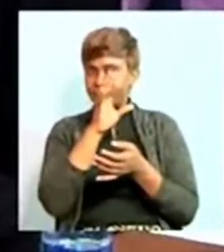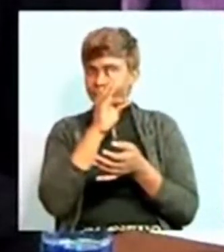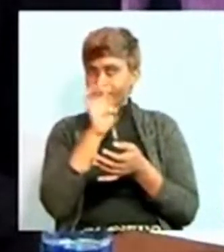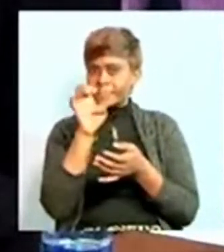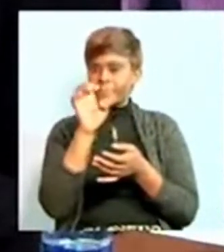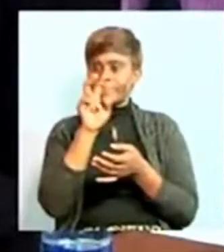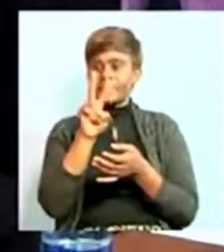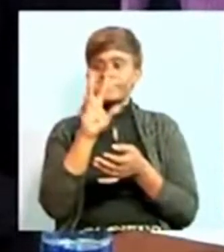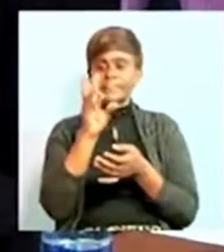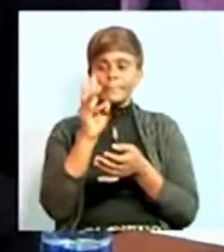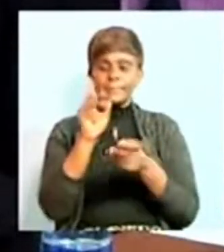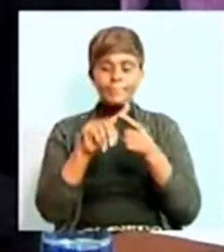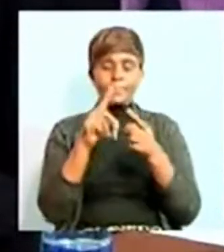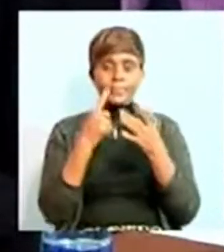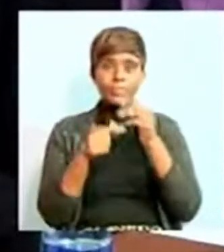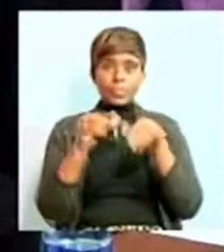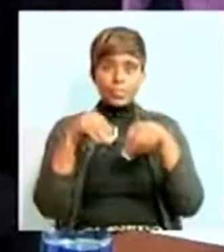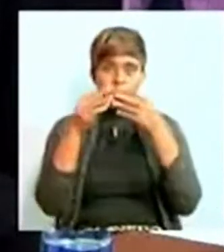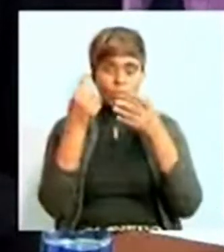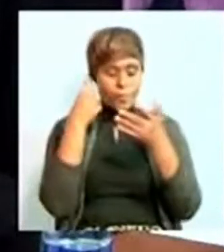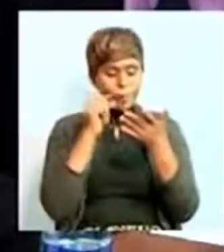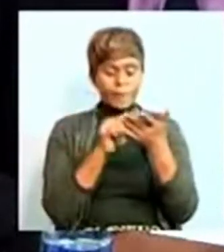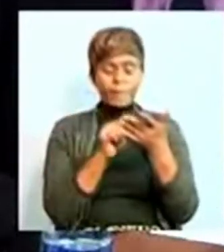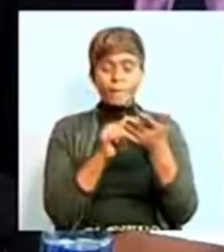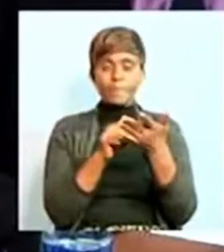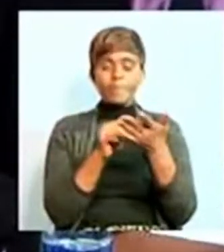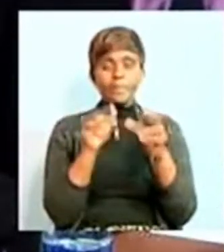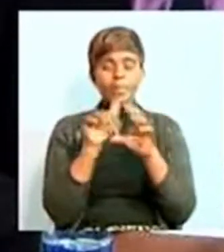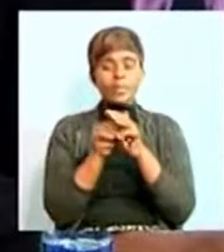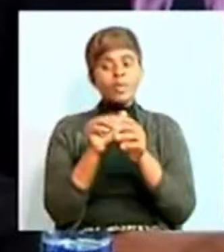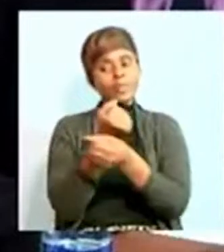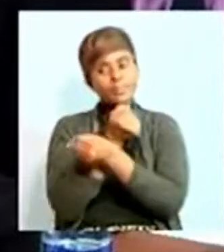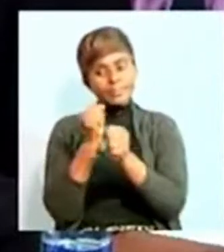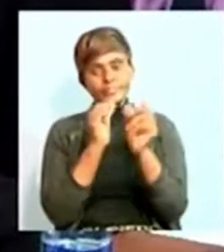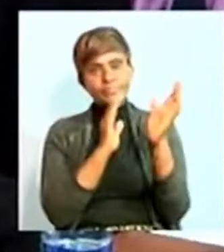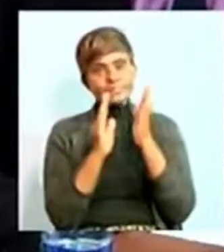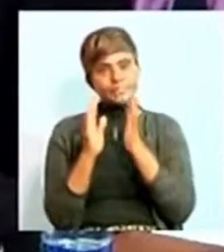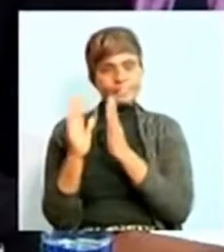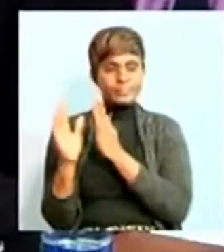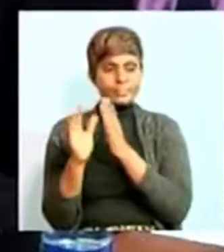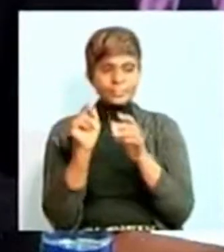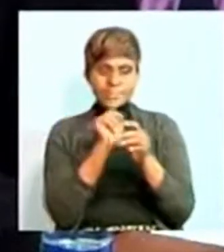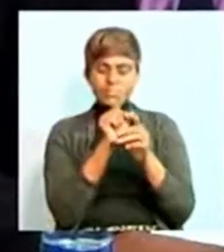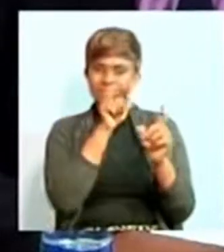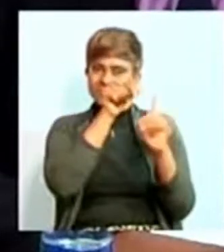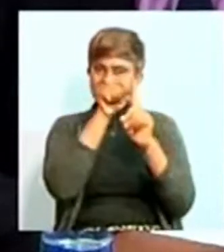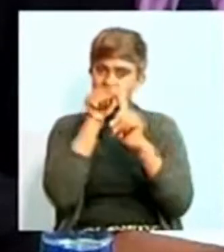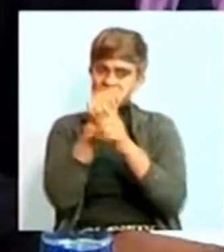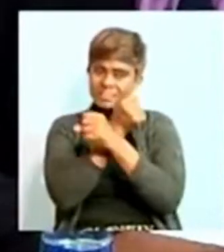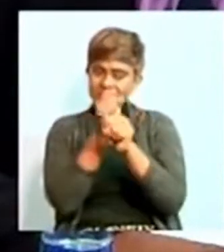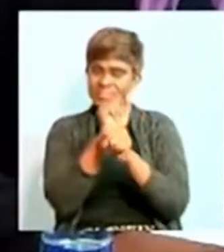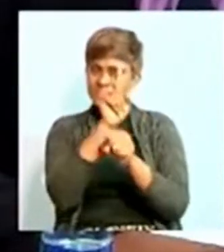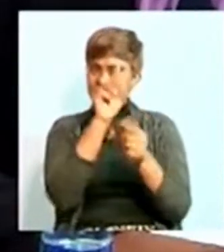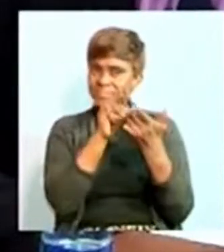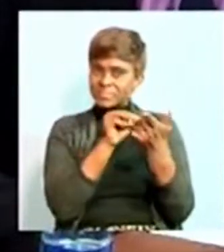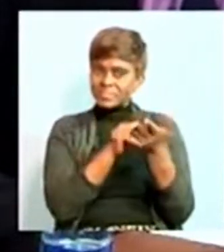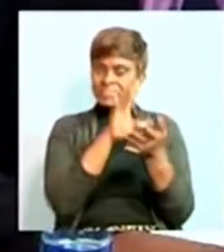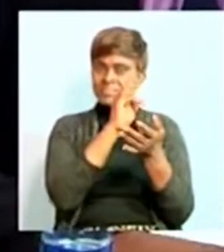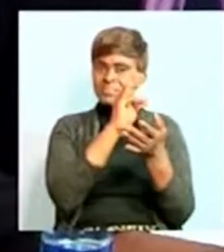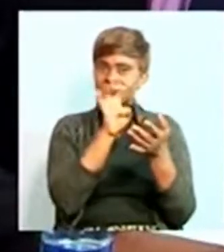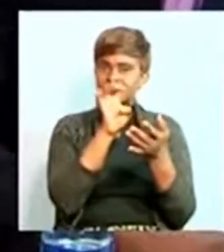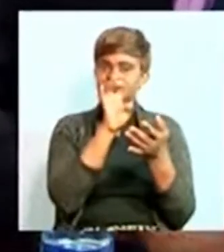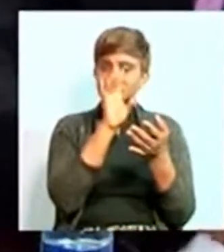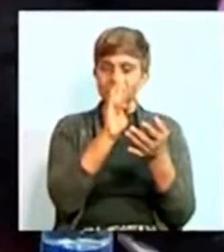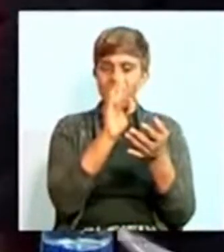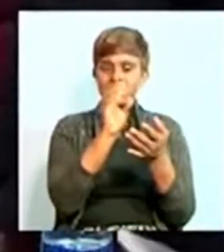2,726,726. But what was provided for in the liquidation plan is a target to settle